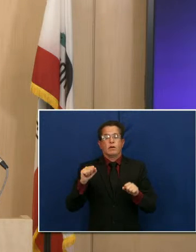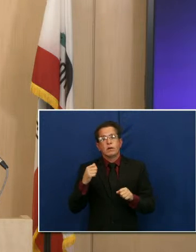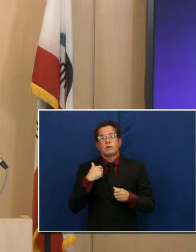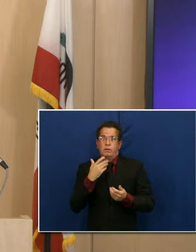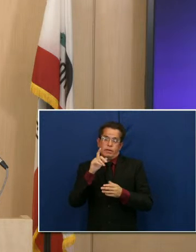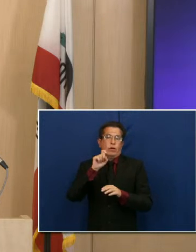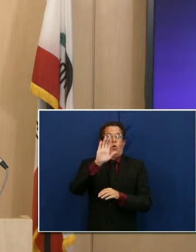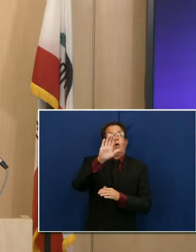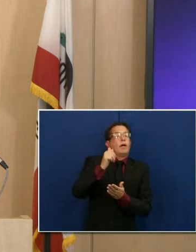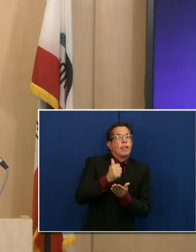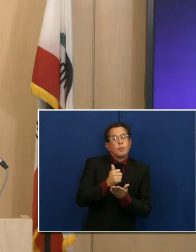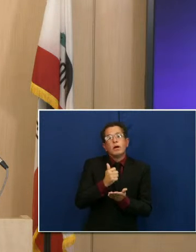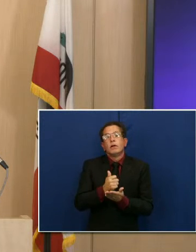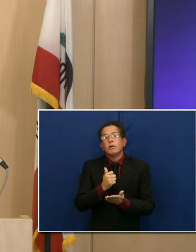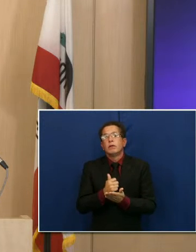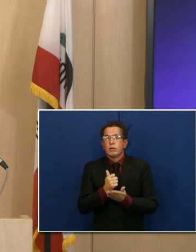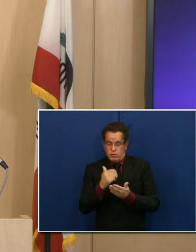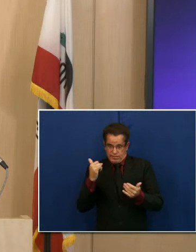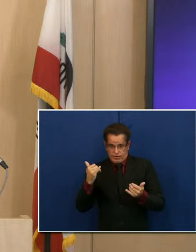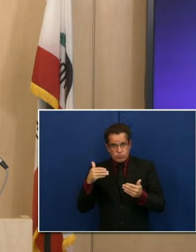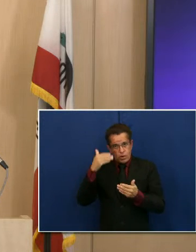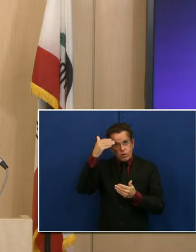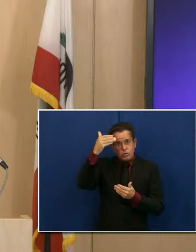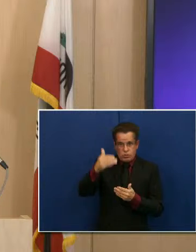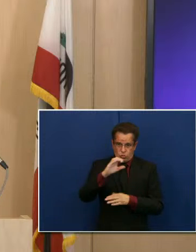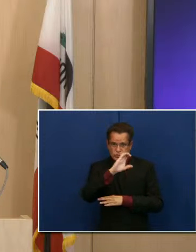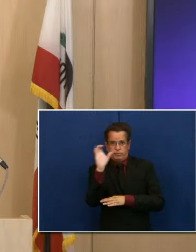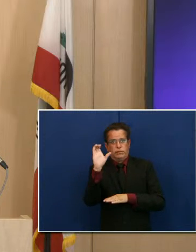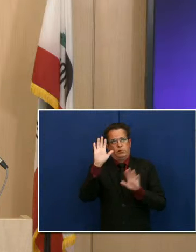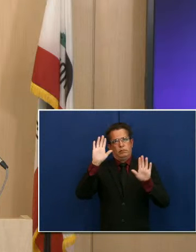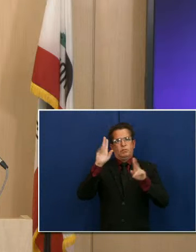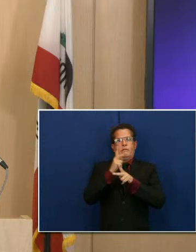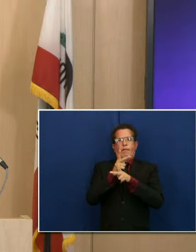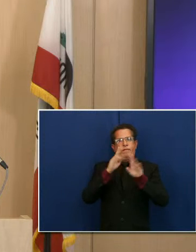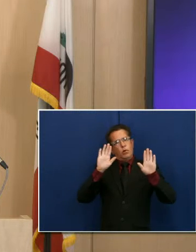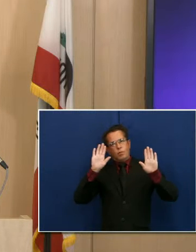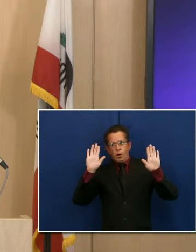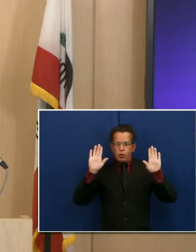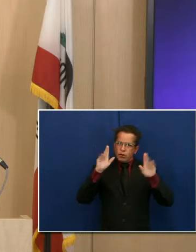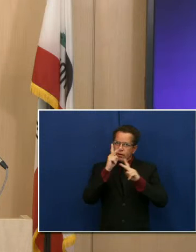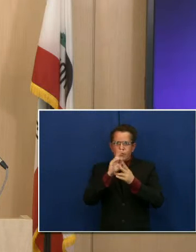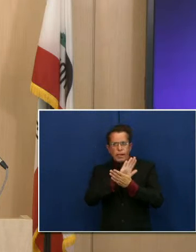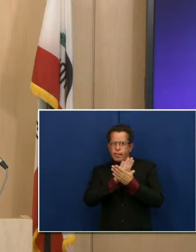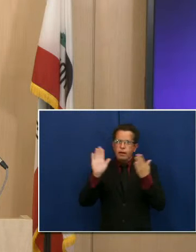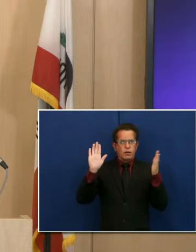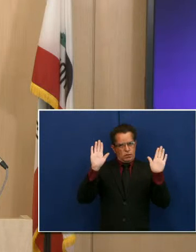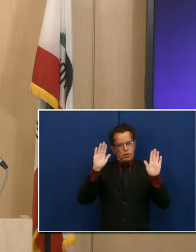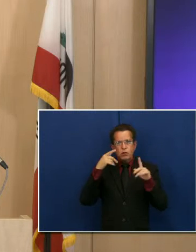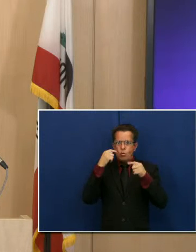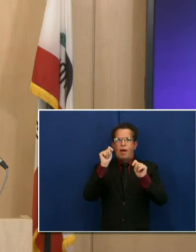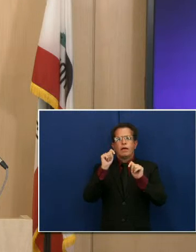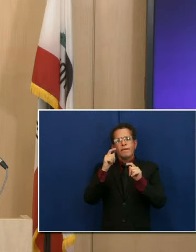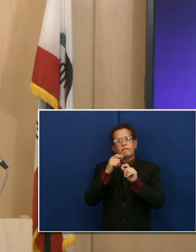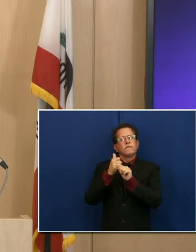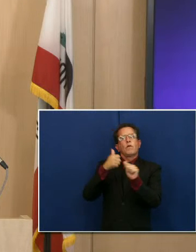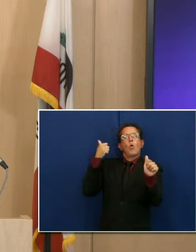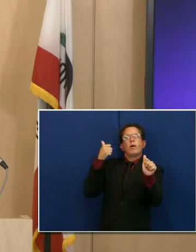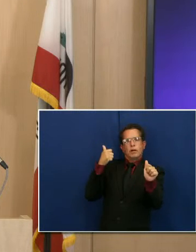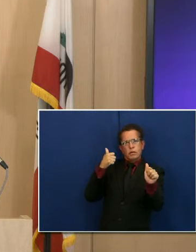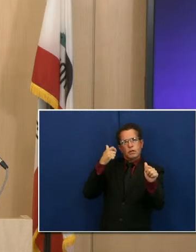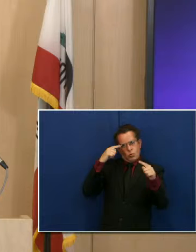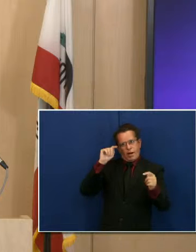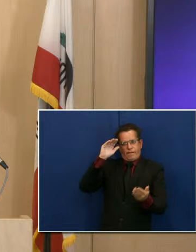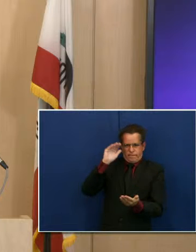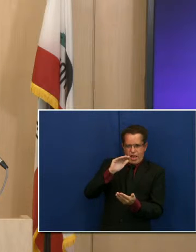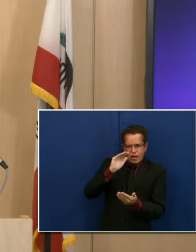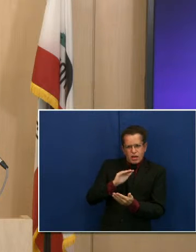with you as we head into this very challenging time. Let's get through this. Let's get out of this. Let's start focusing on lowering those